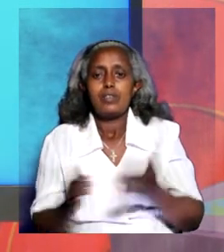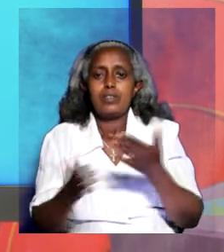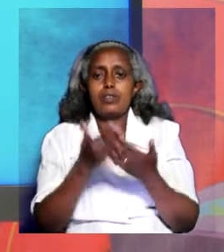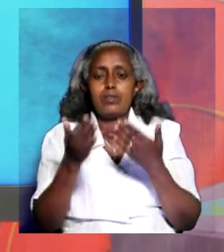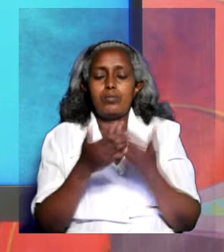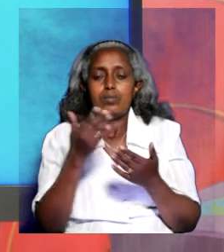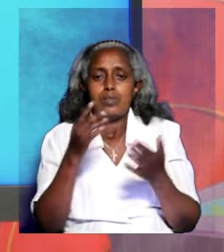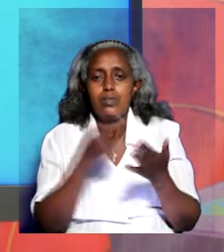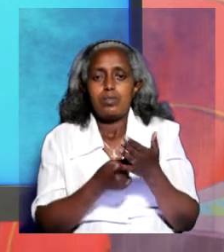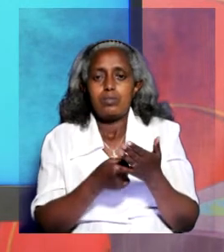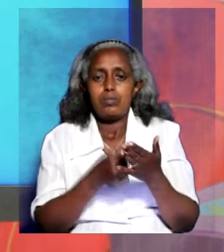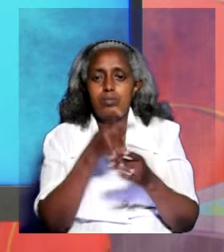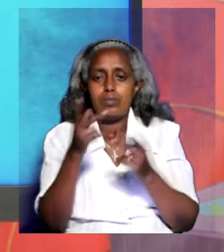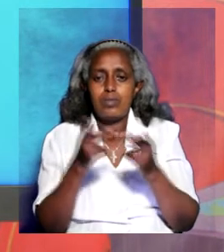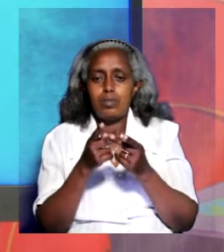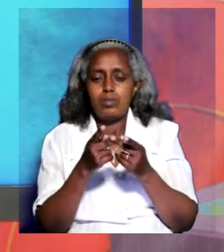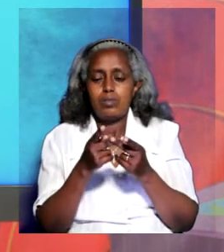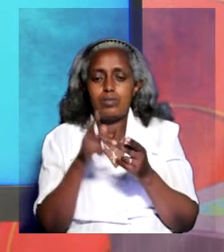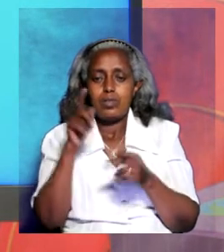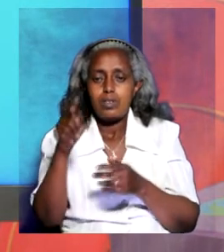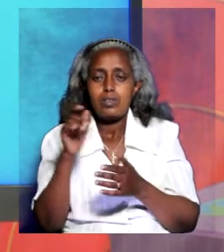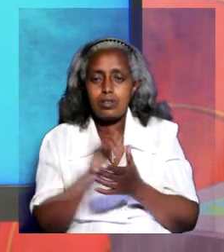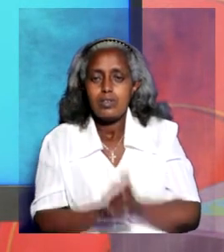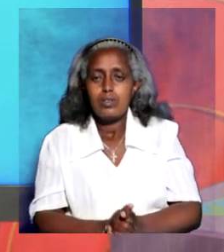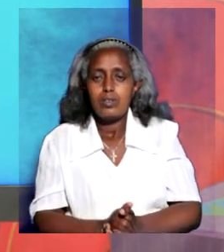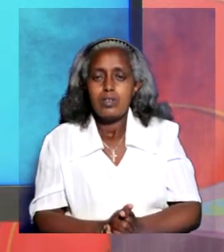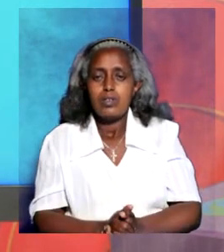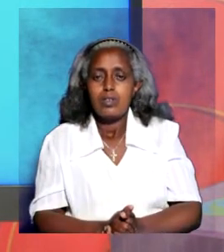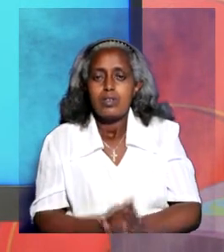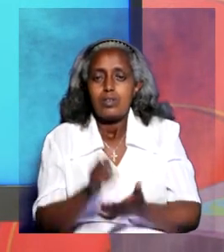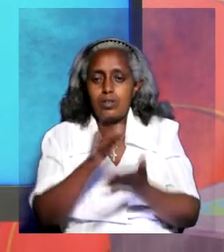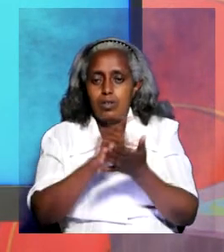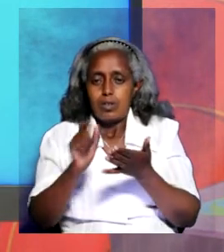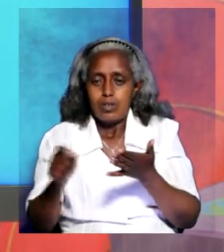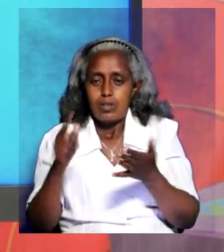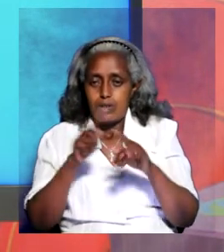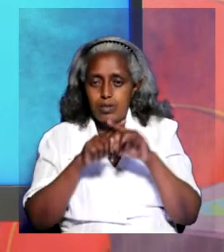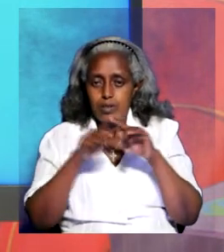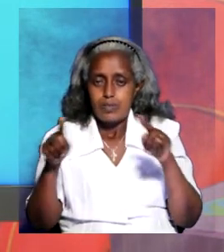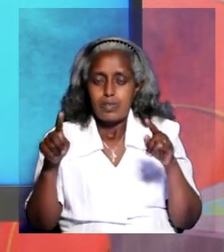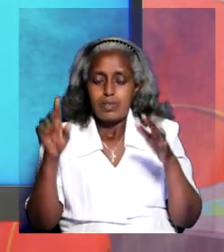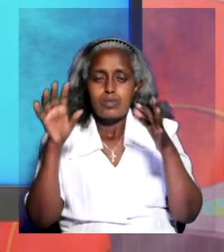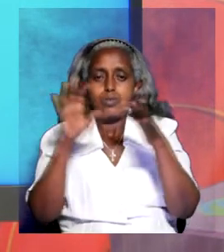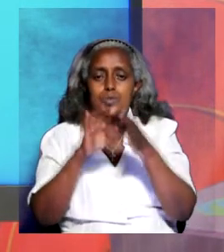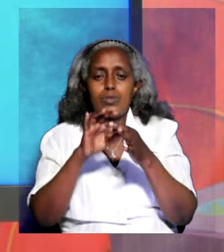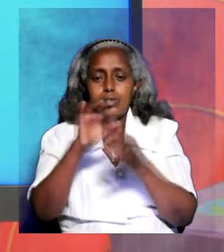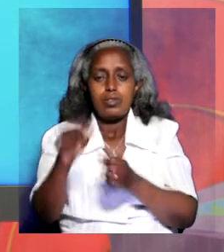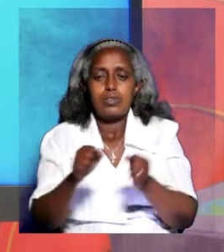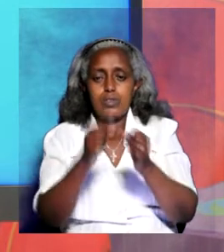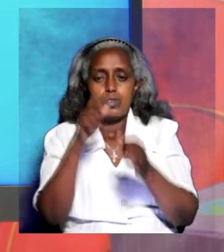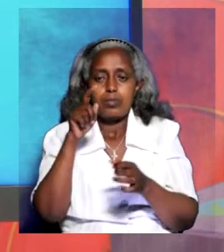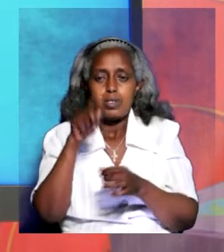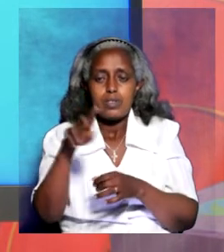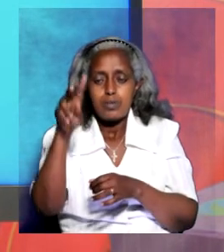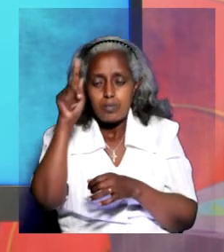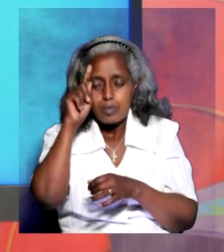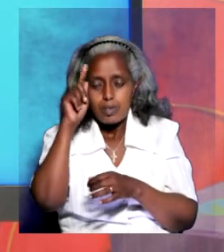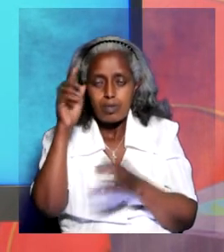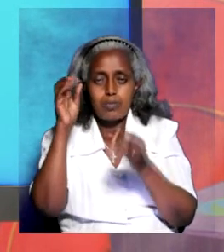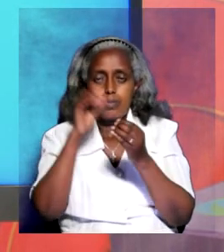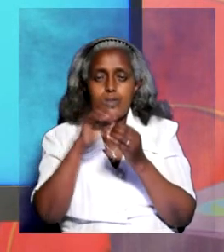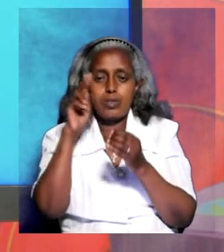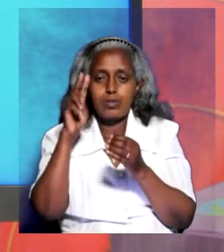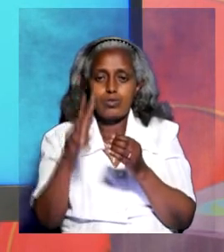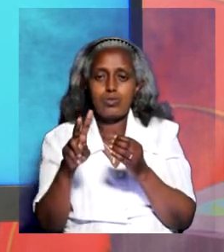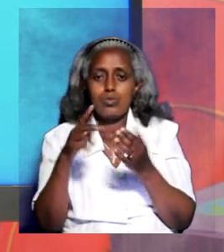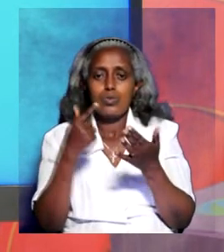simply in place of x, you can write this in the different coordinate system, x prime plus 2 is